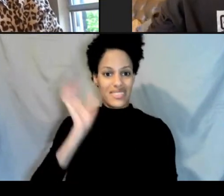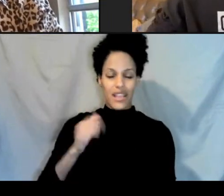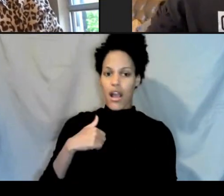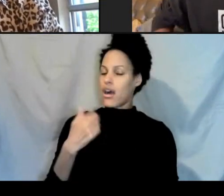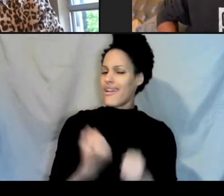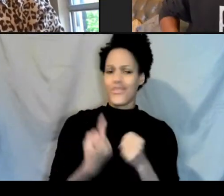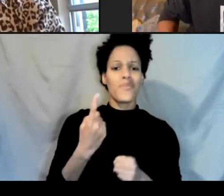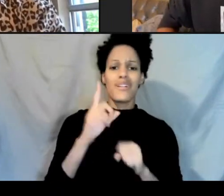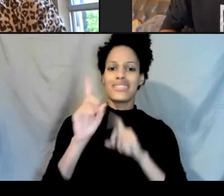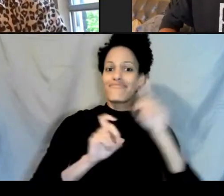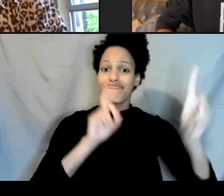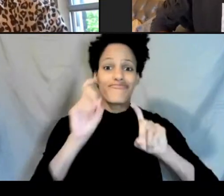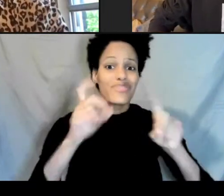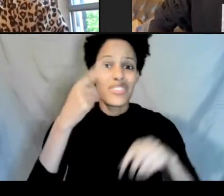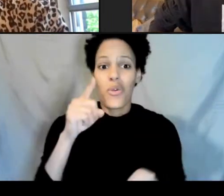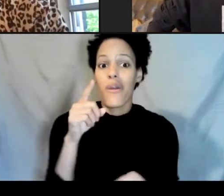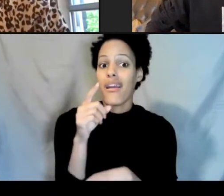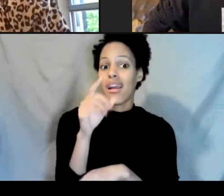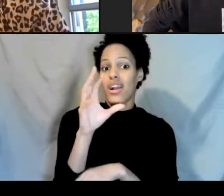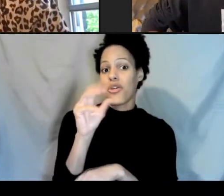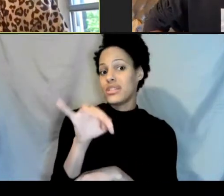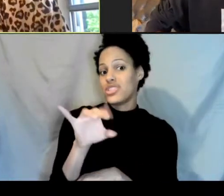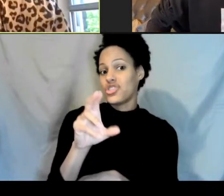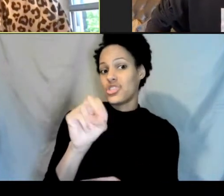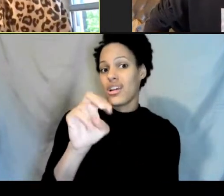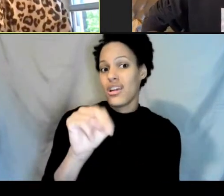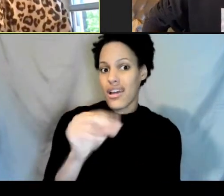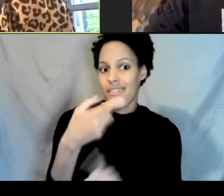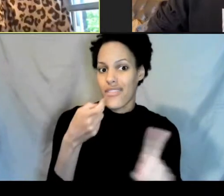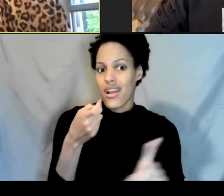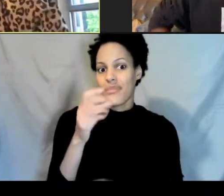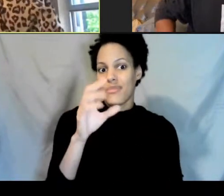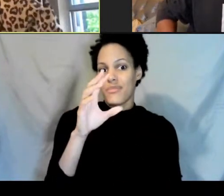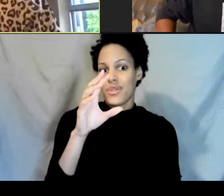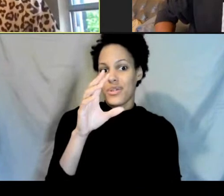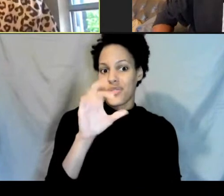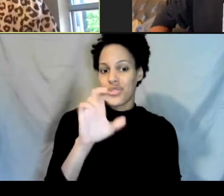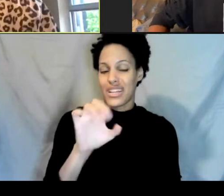on. Wait, don't do me wrong, man. If I got too many. Okay, right.